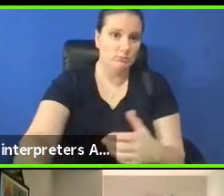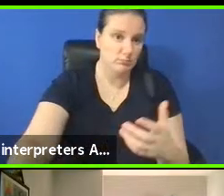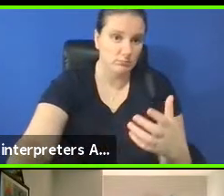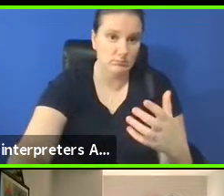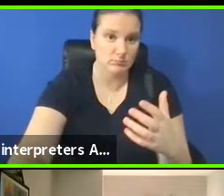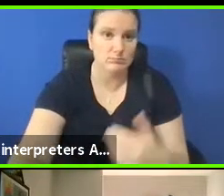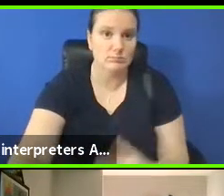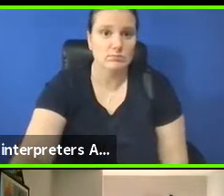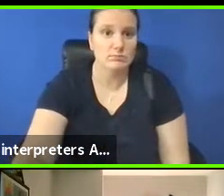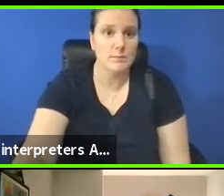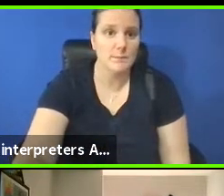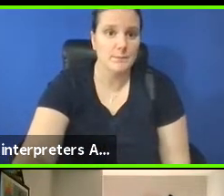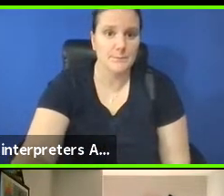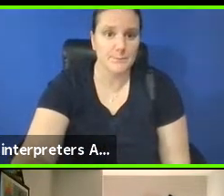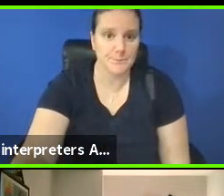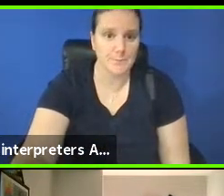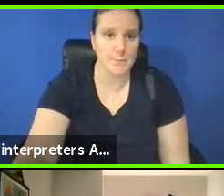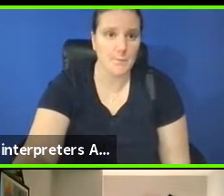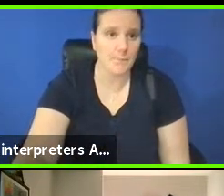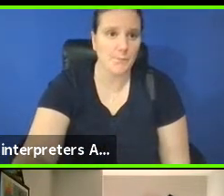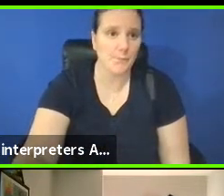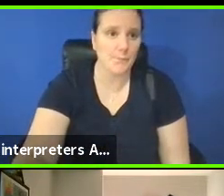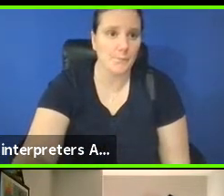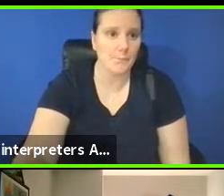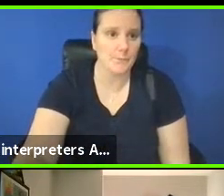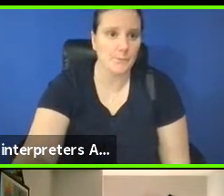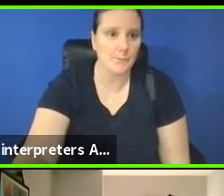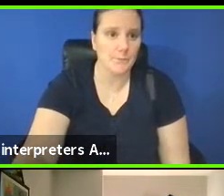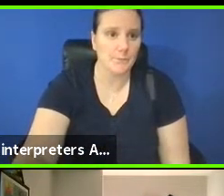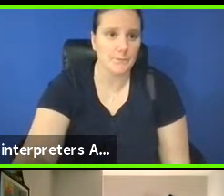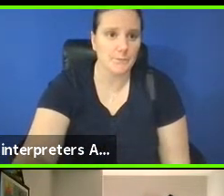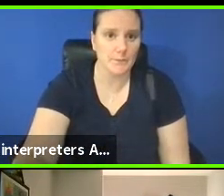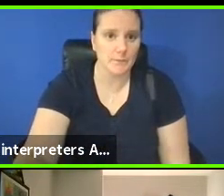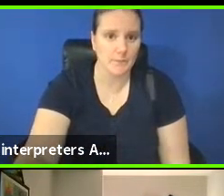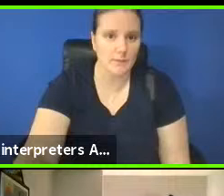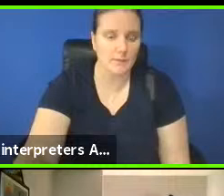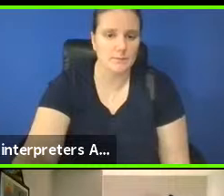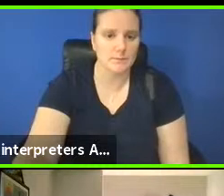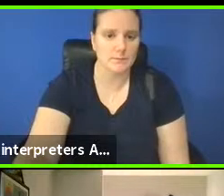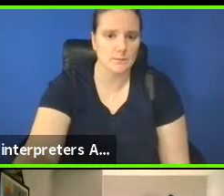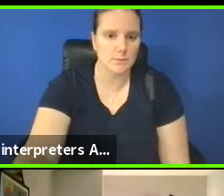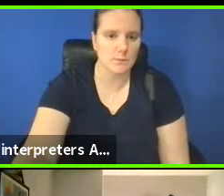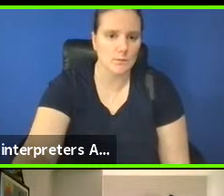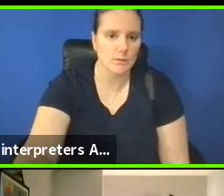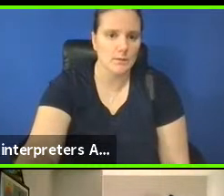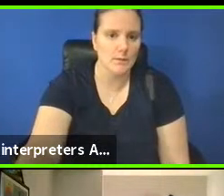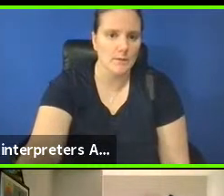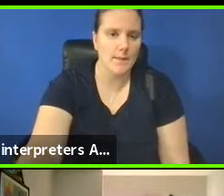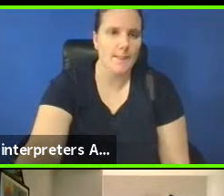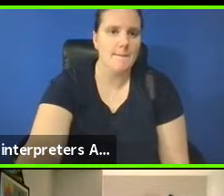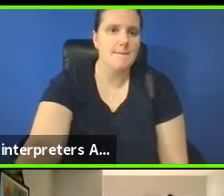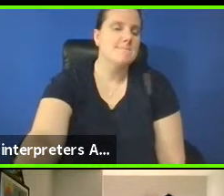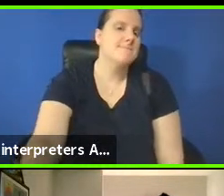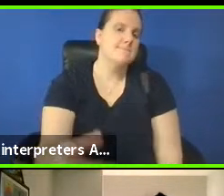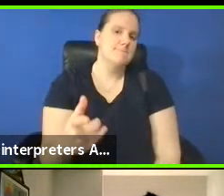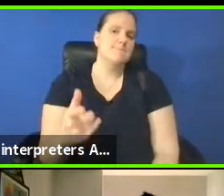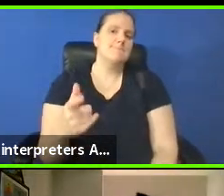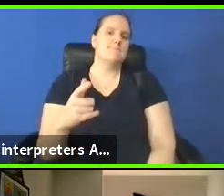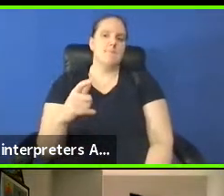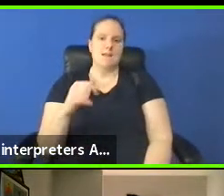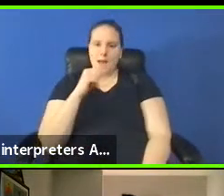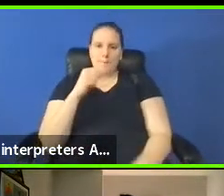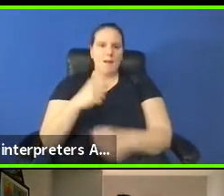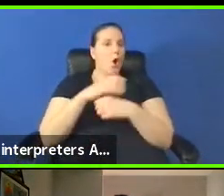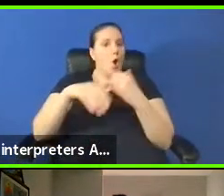accomplish the things we need to see accomplished. So not making all of our contracts low bid,